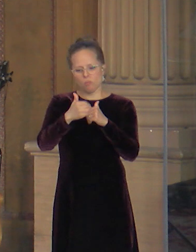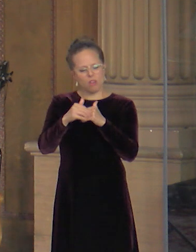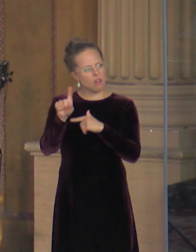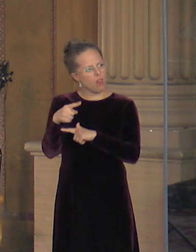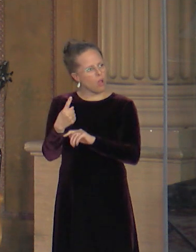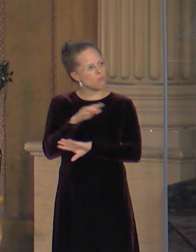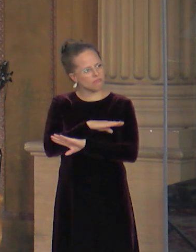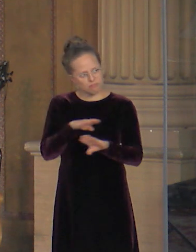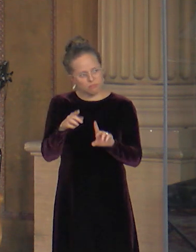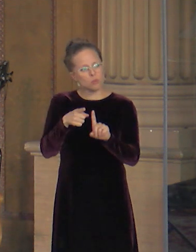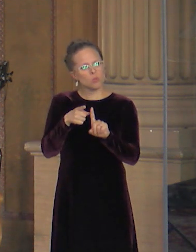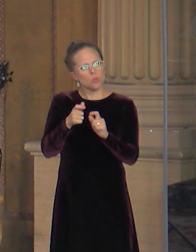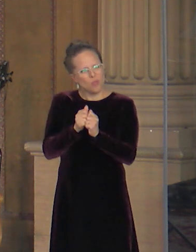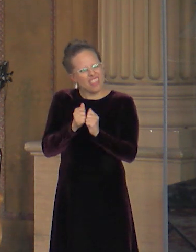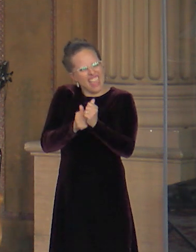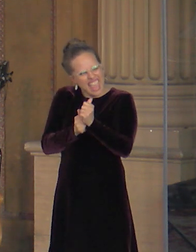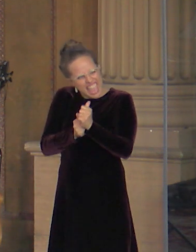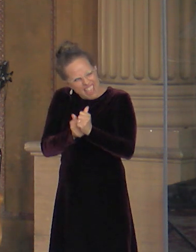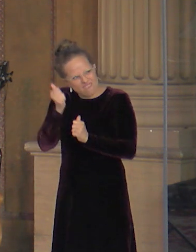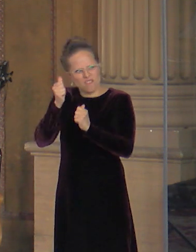word that comes from the mouth of God